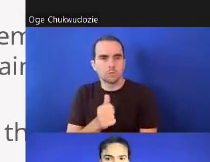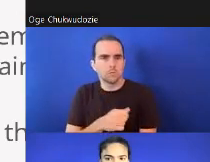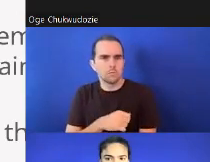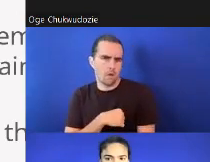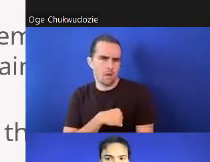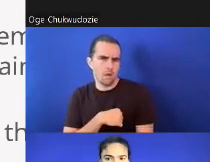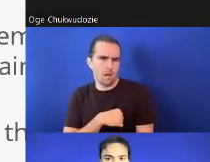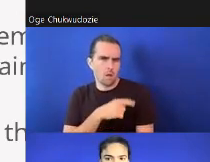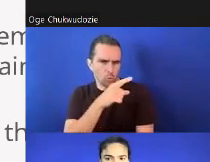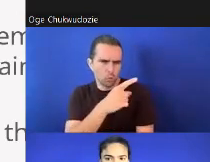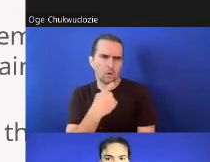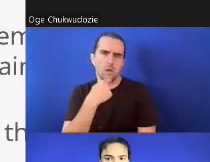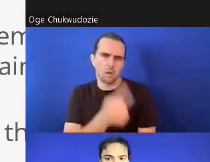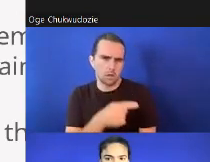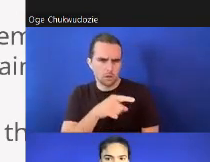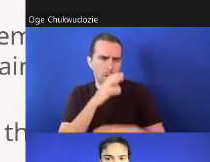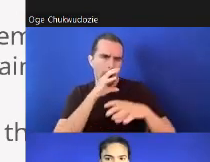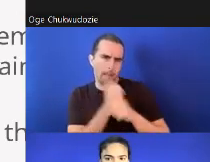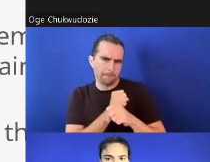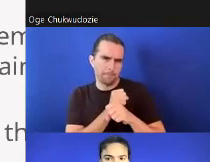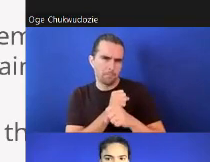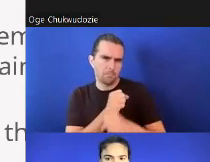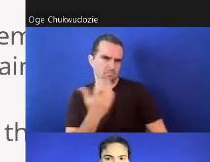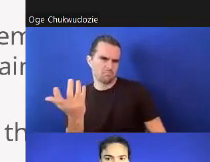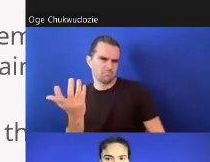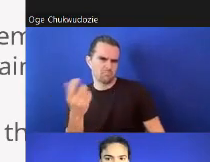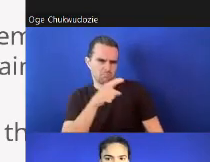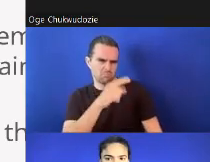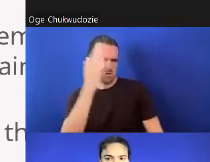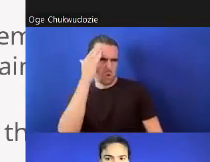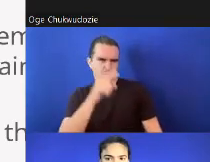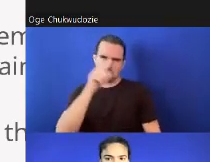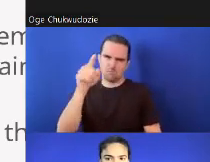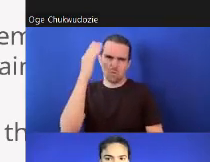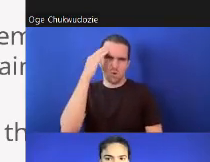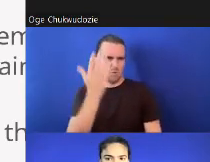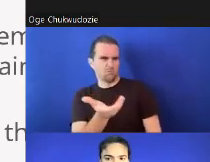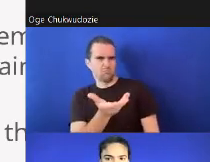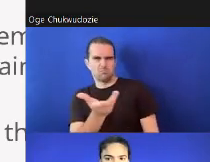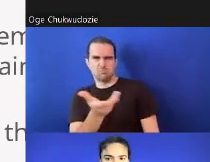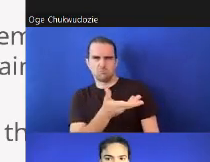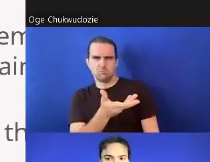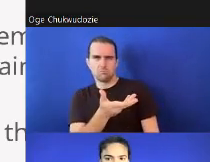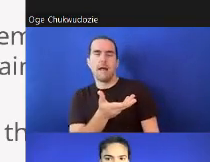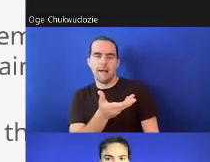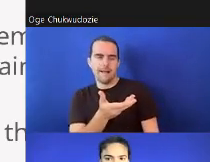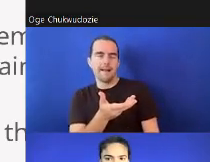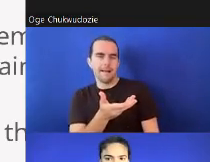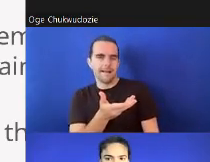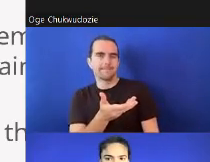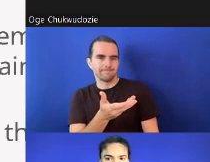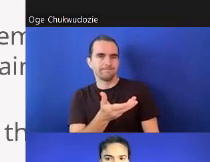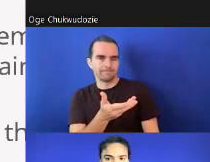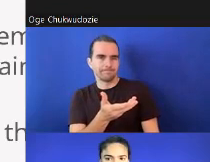They need to know that, yes, it's going to be treated confidentially. However, this group of people are the ones that will